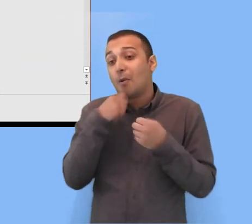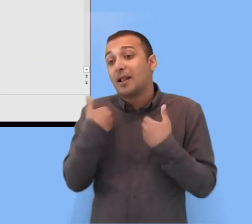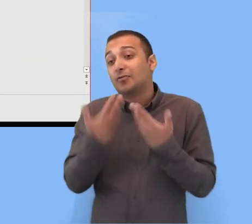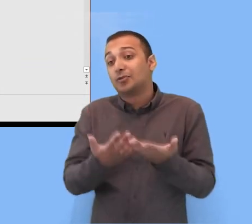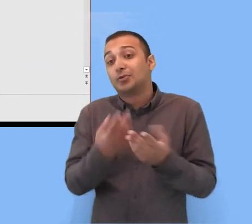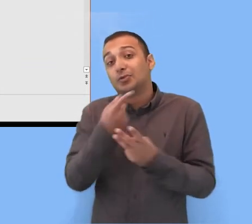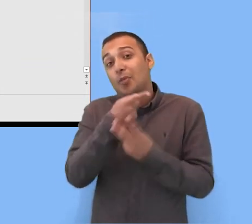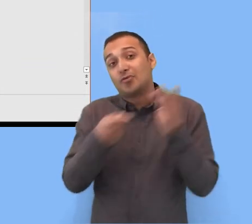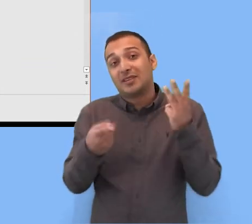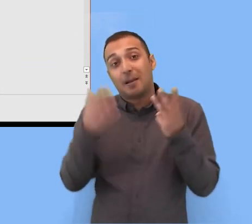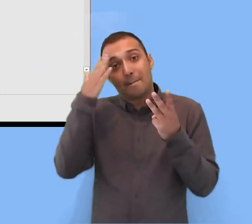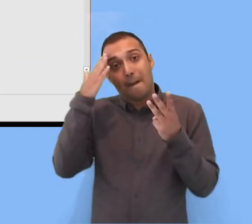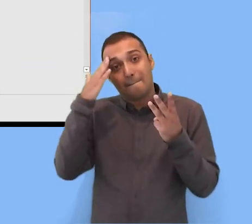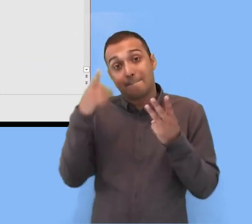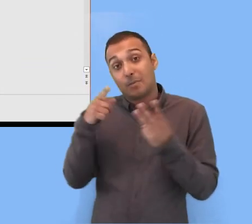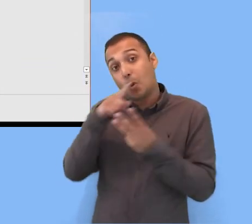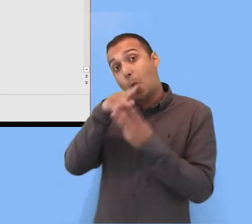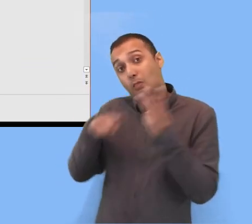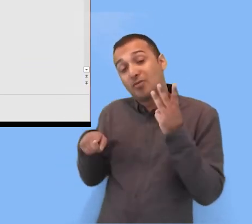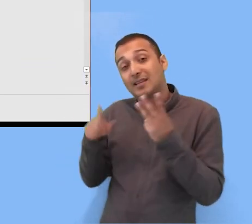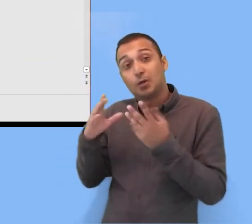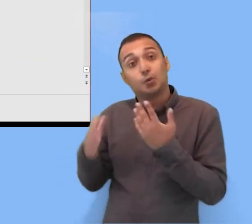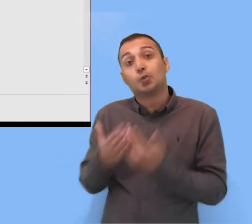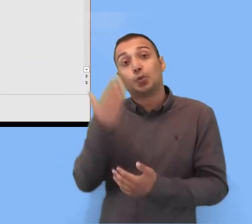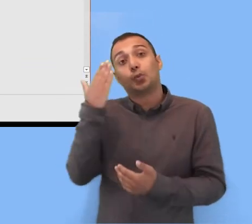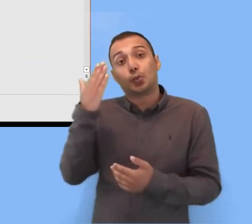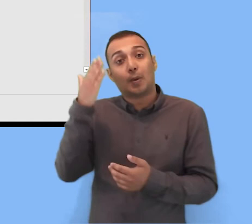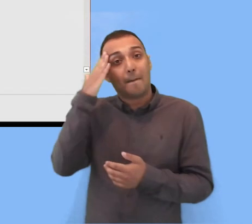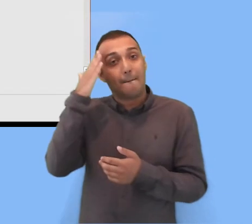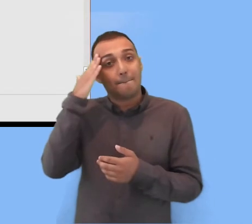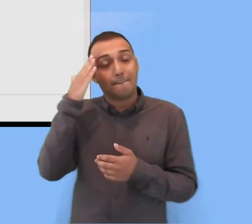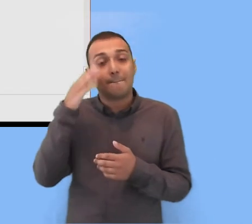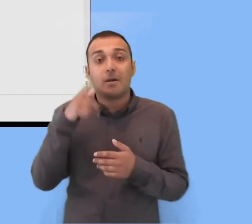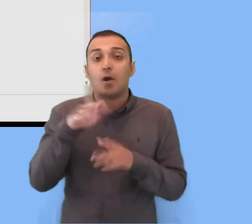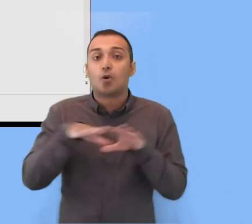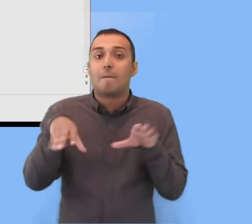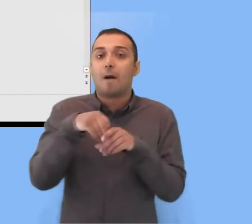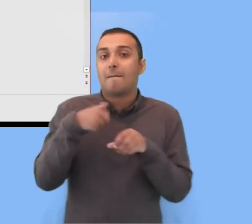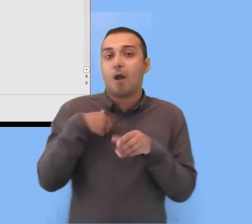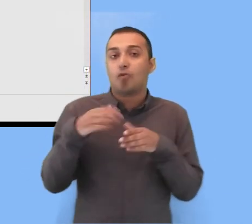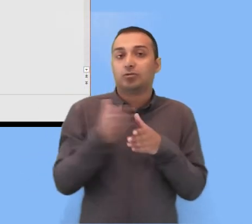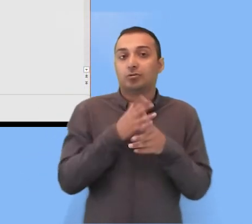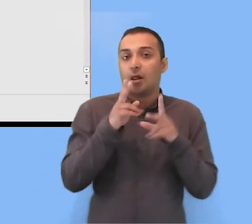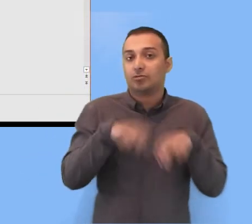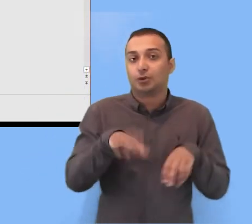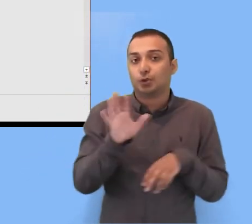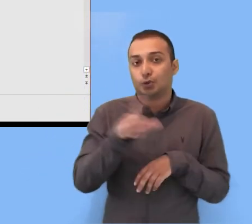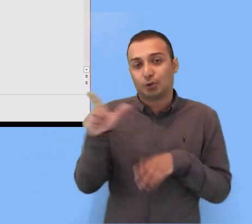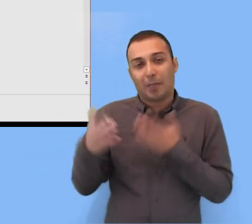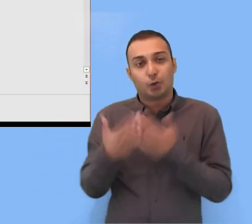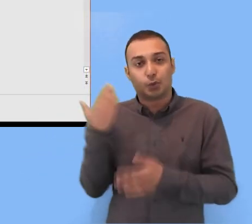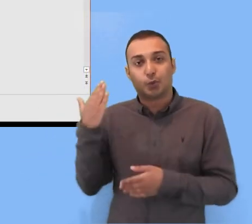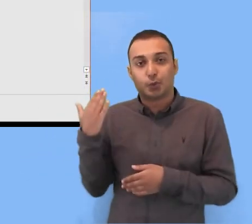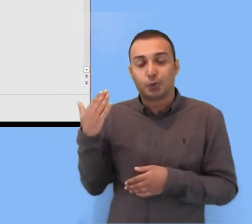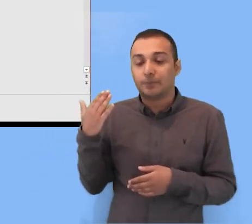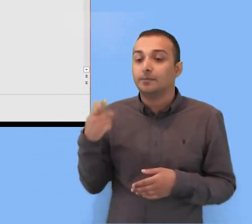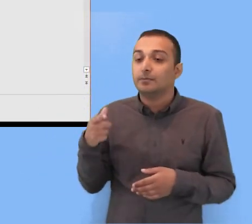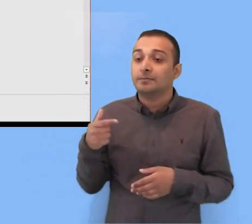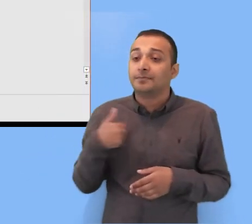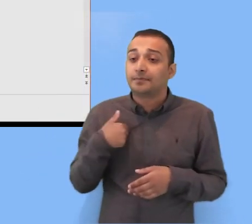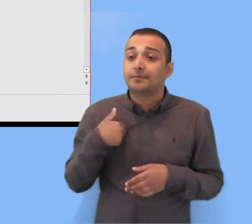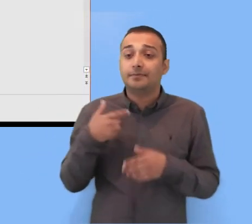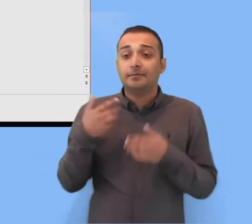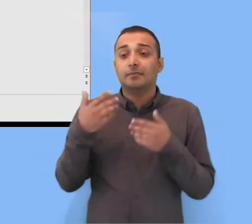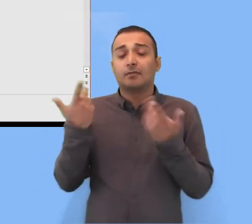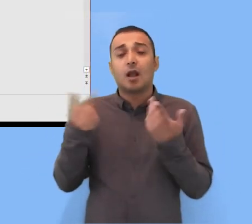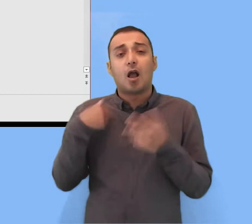are new mothers that I talked to, not part of the original research. And I'm just going to reiterate some questions. I